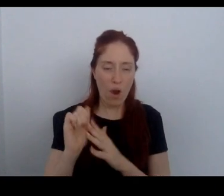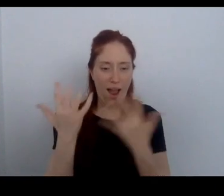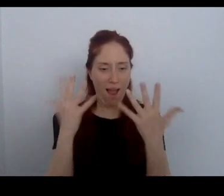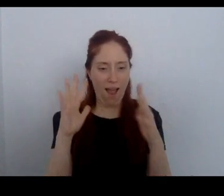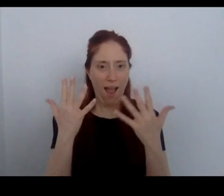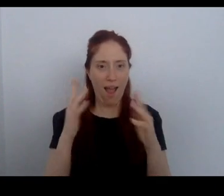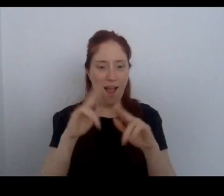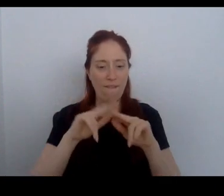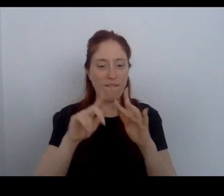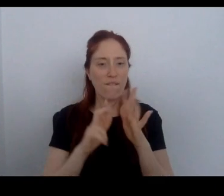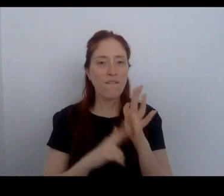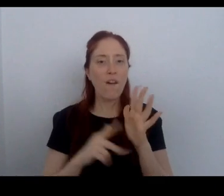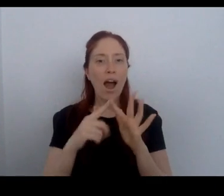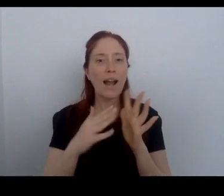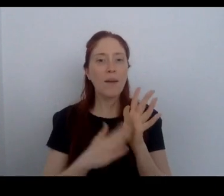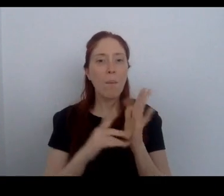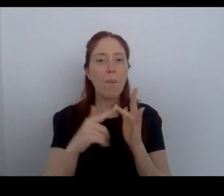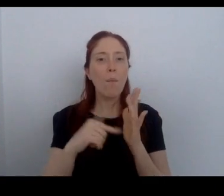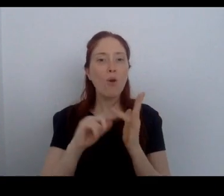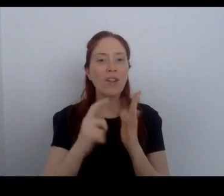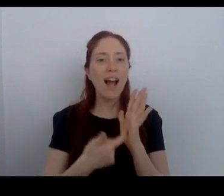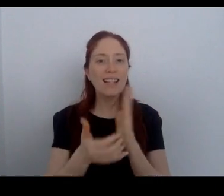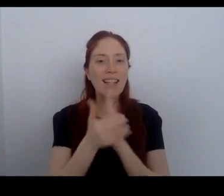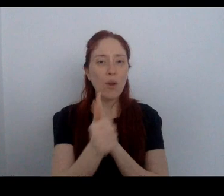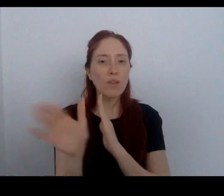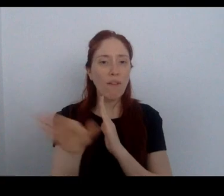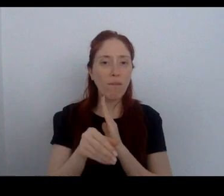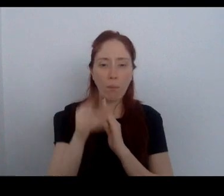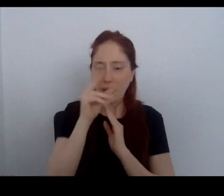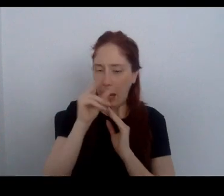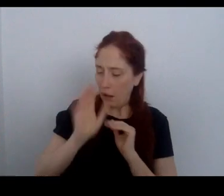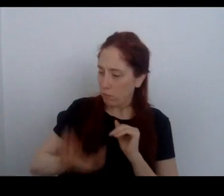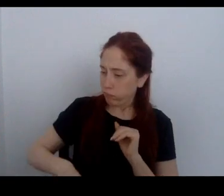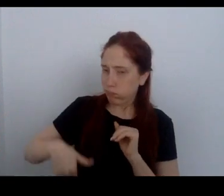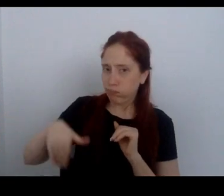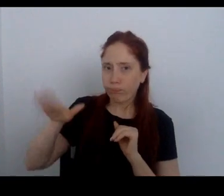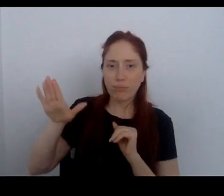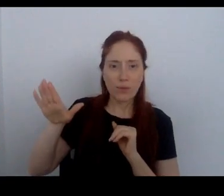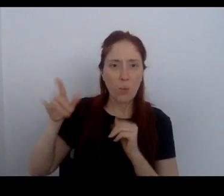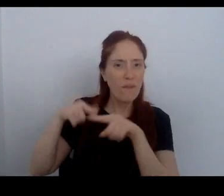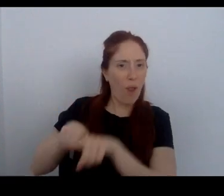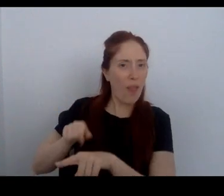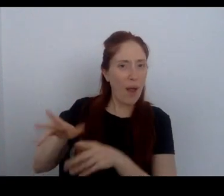our fine motor skills work. And so rather than following a particular